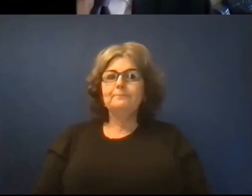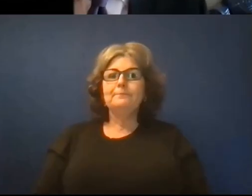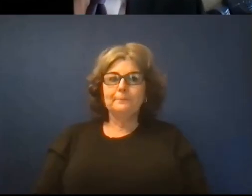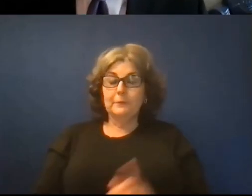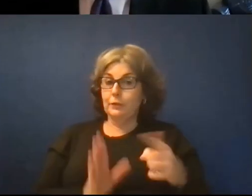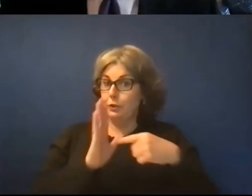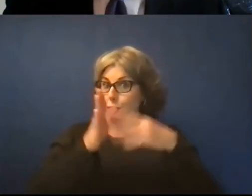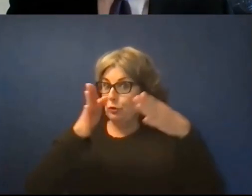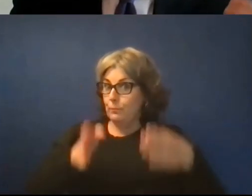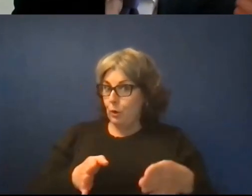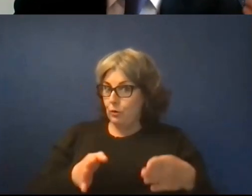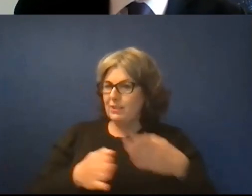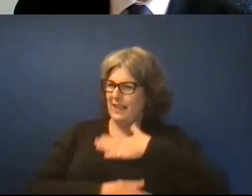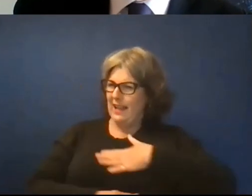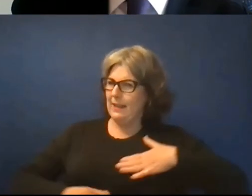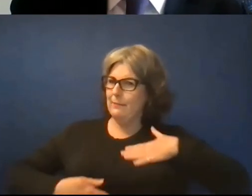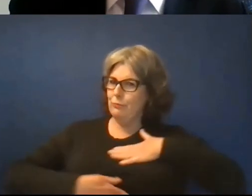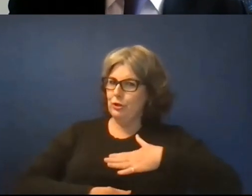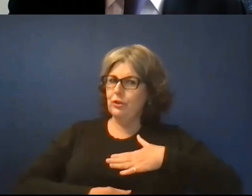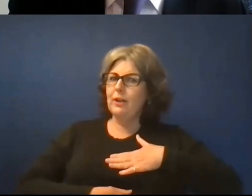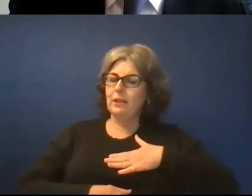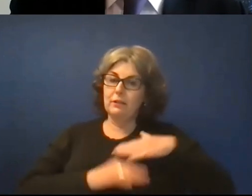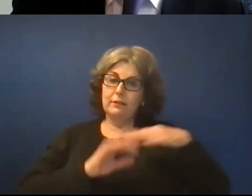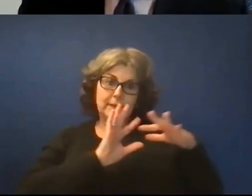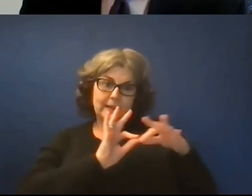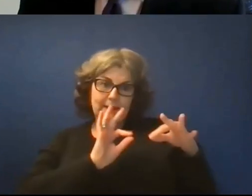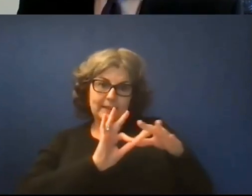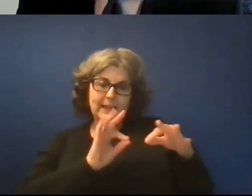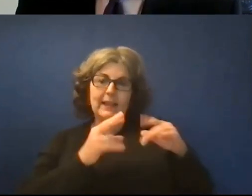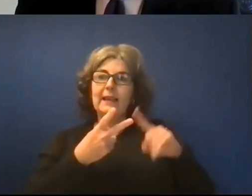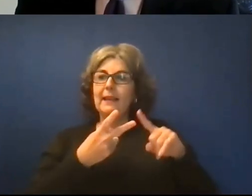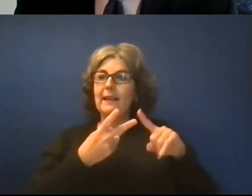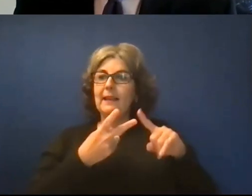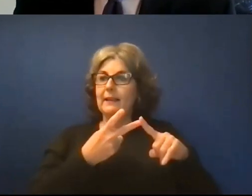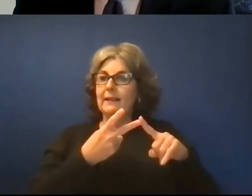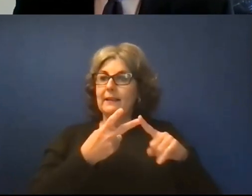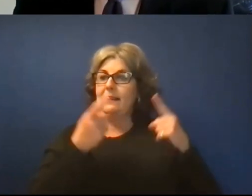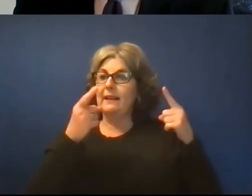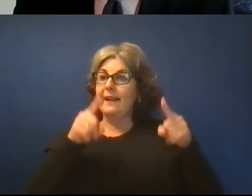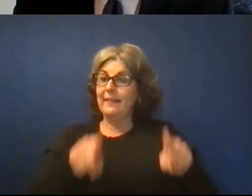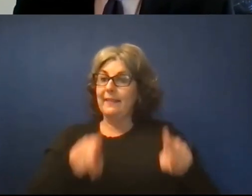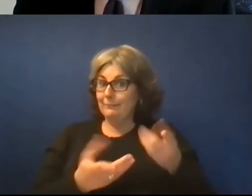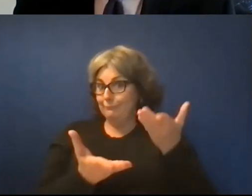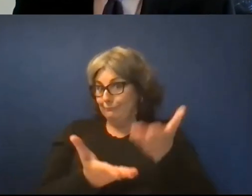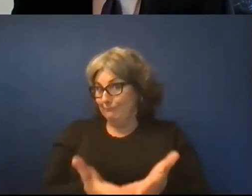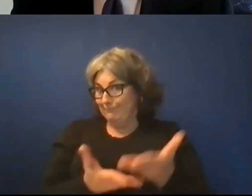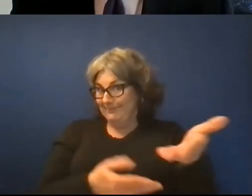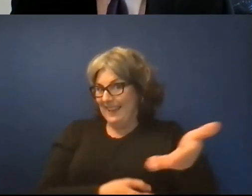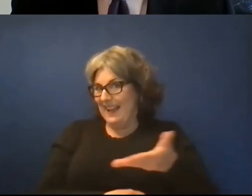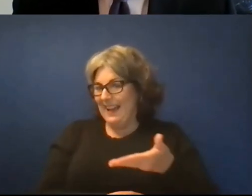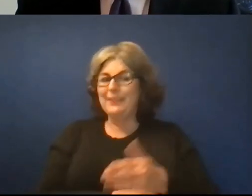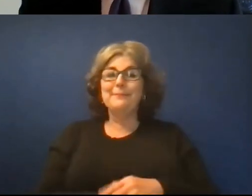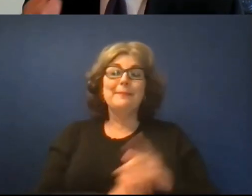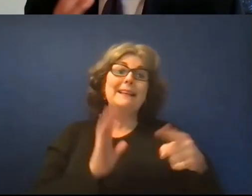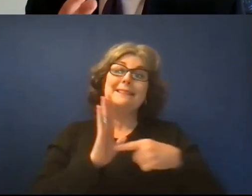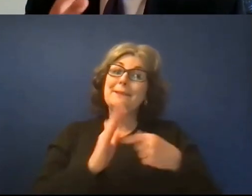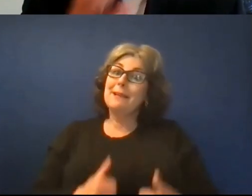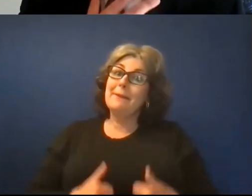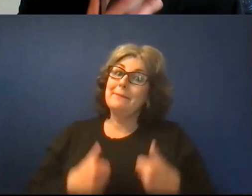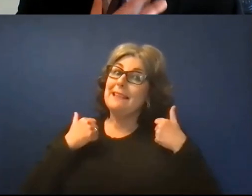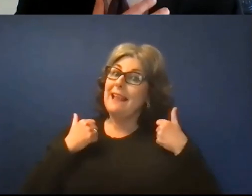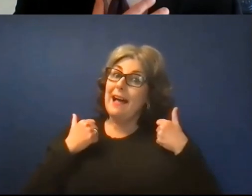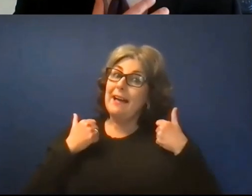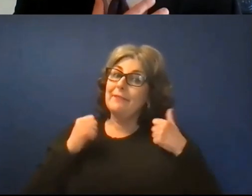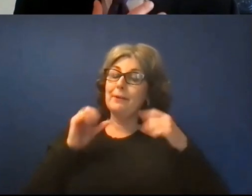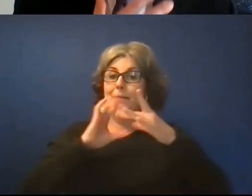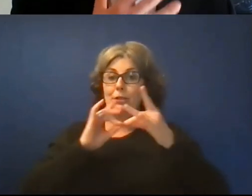the person how much you appreciate what they have to say, and what do you know? They hired you. So sometimes in life, it's about